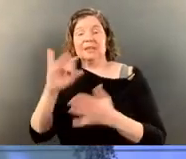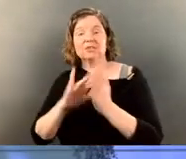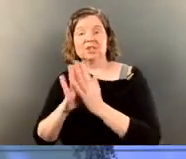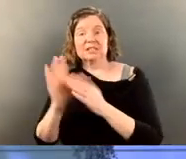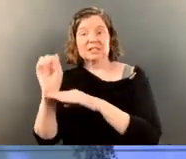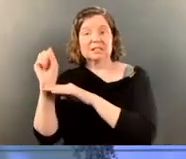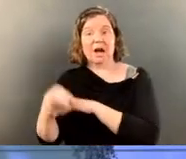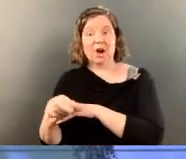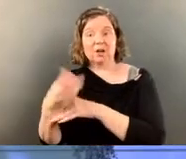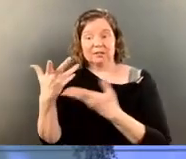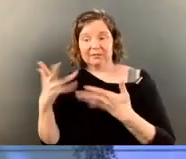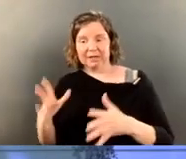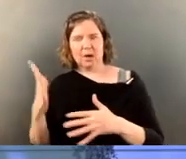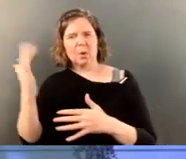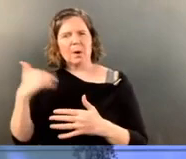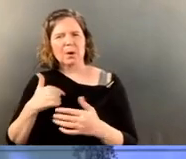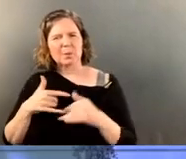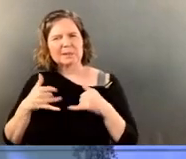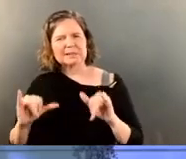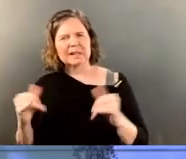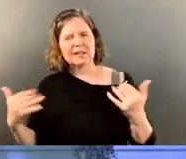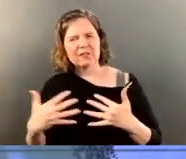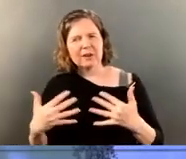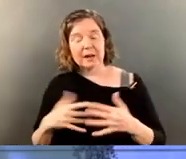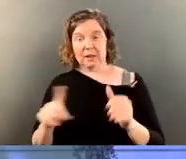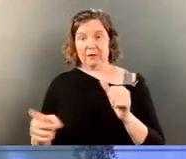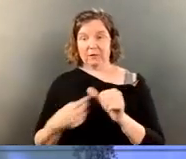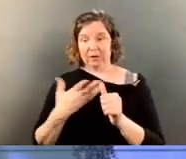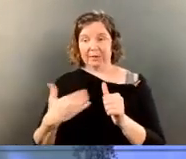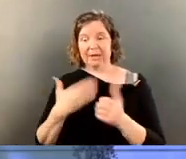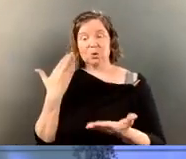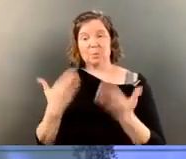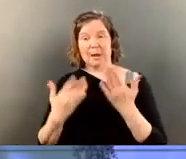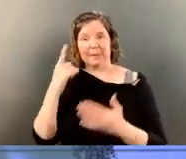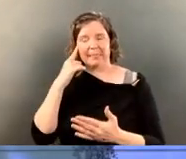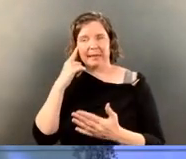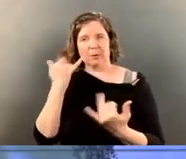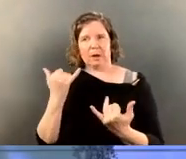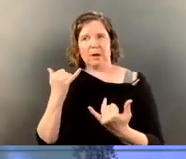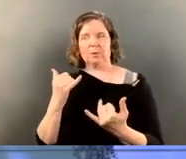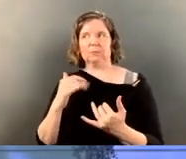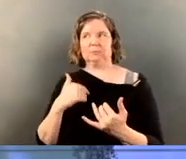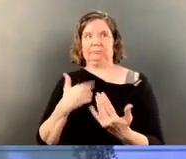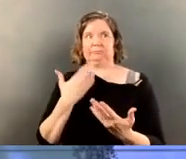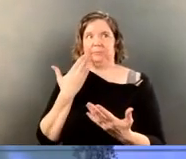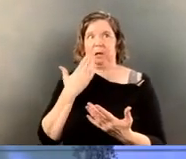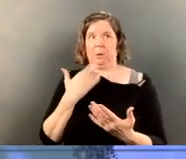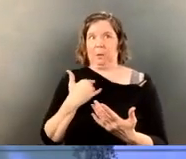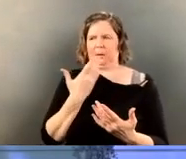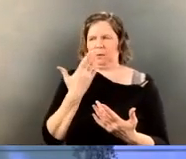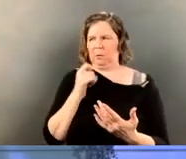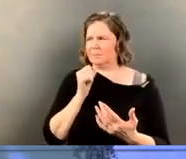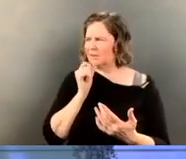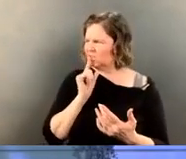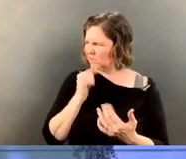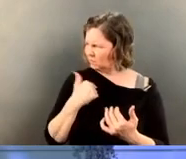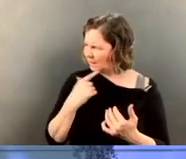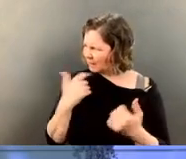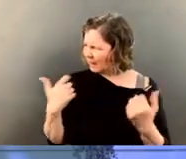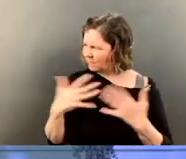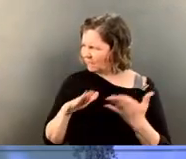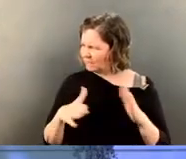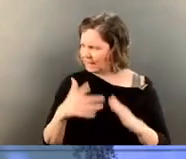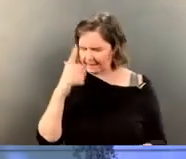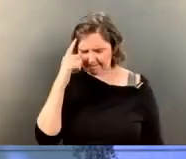then why are we often still afraid? And the very first thing that you're probably thinking right now is, I don't know, Pastor, I don't know that I actually am afraid of